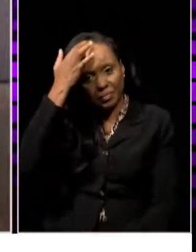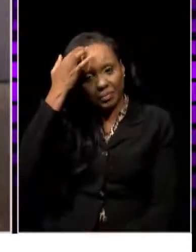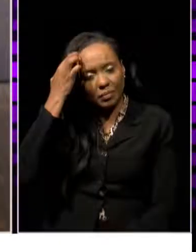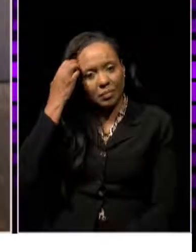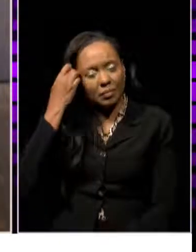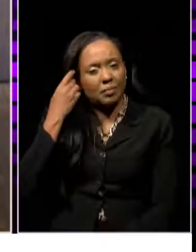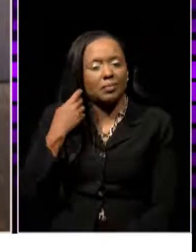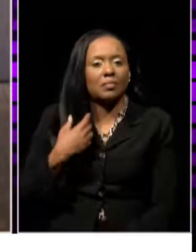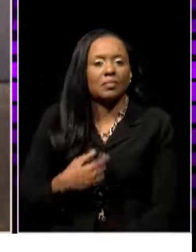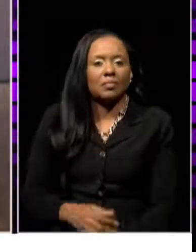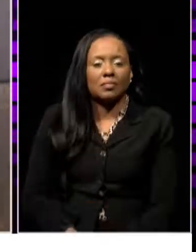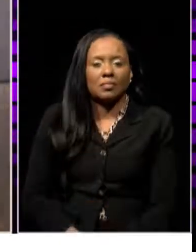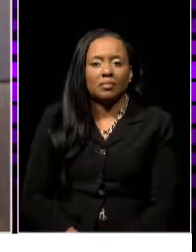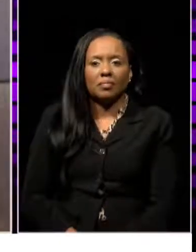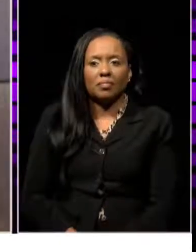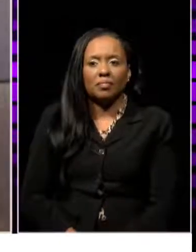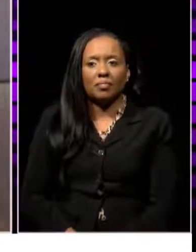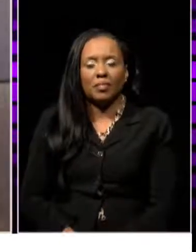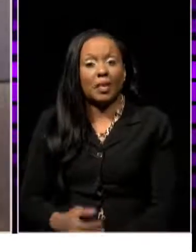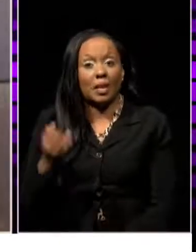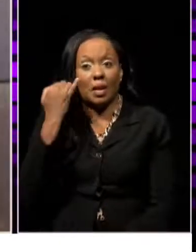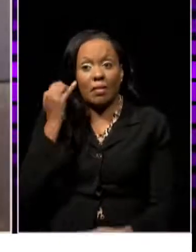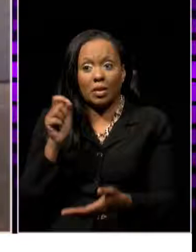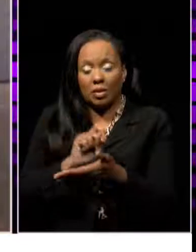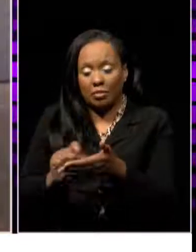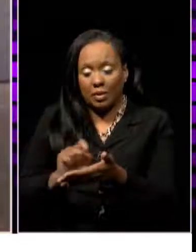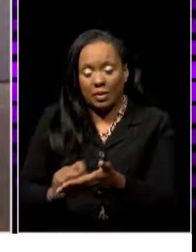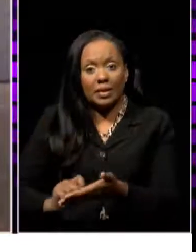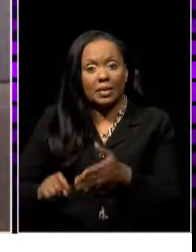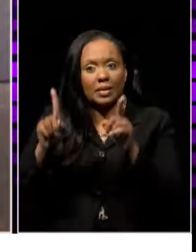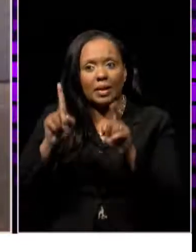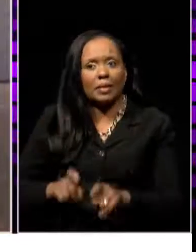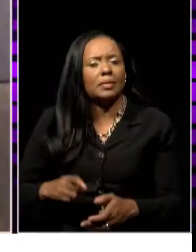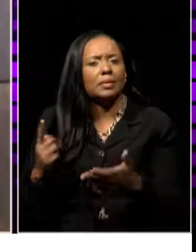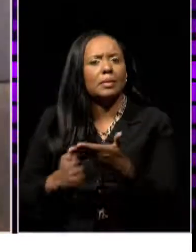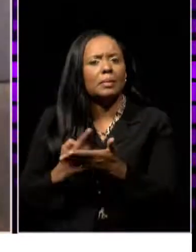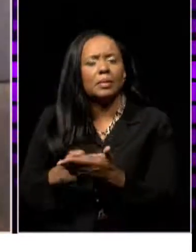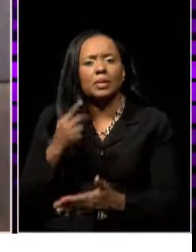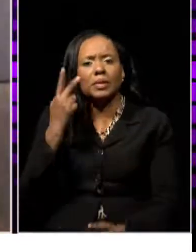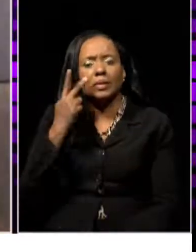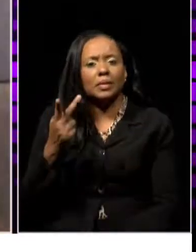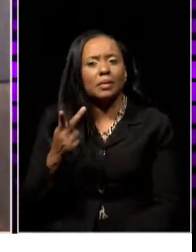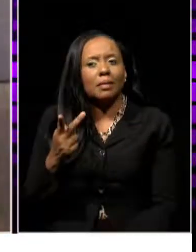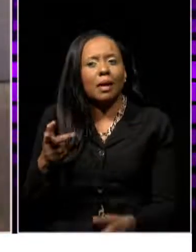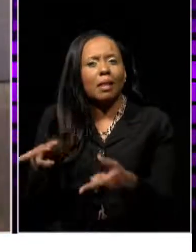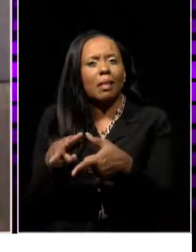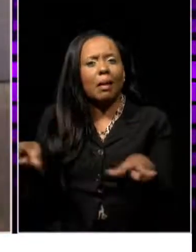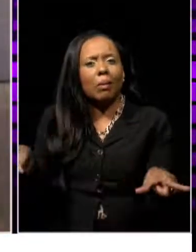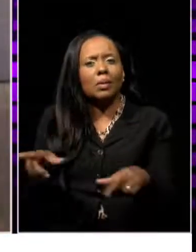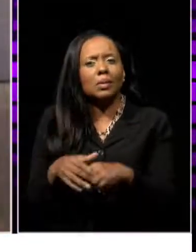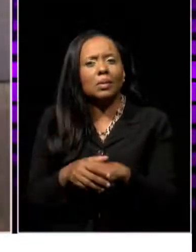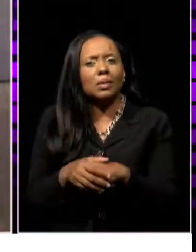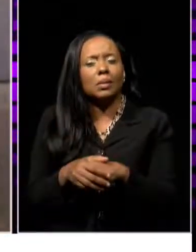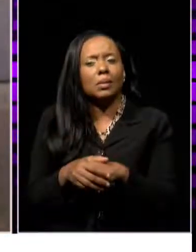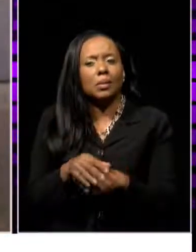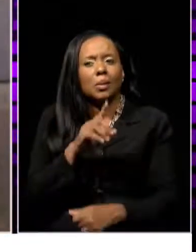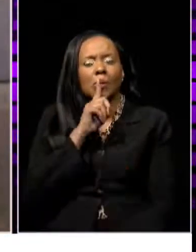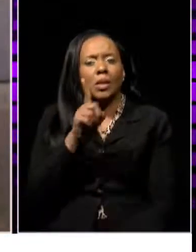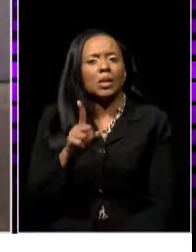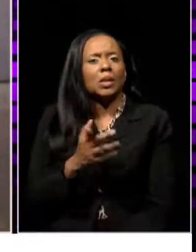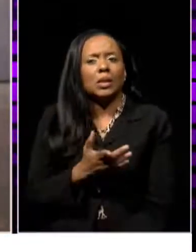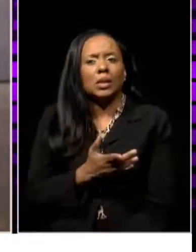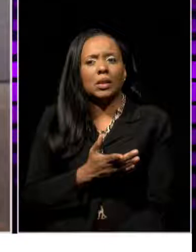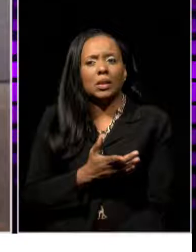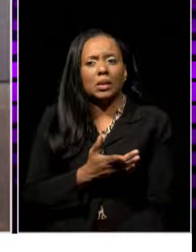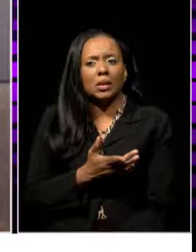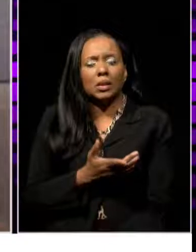assessment, sometimes you see some language in the answers, in the construction of the answers.